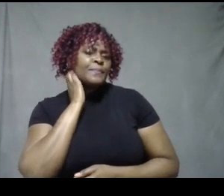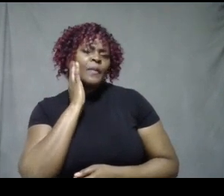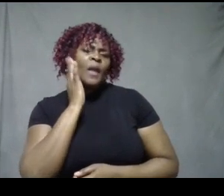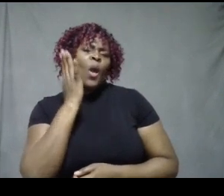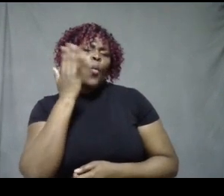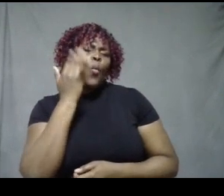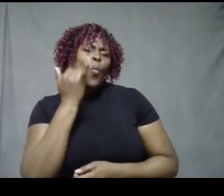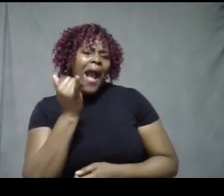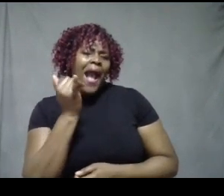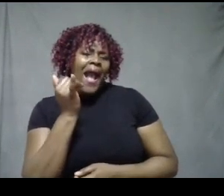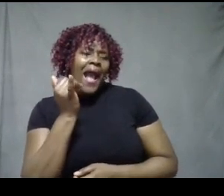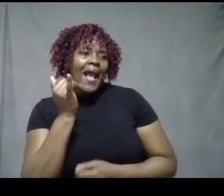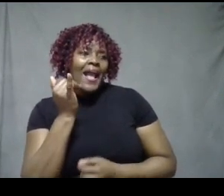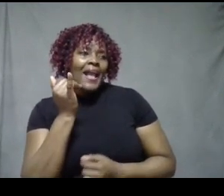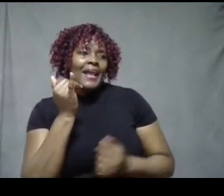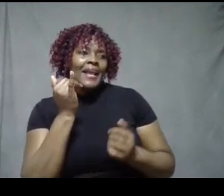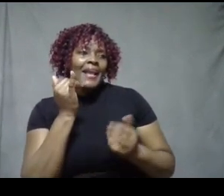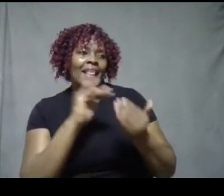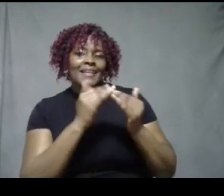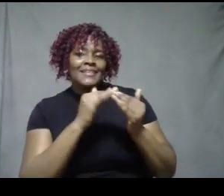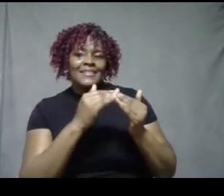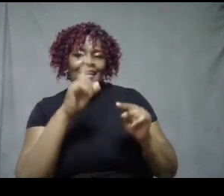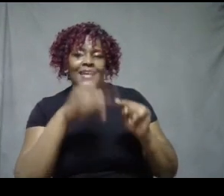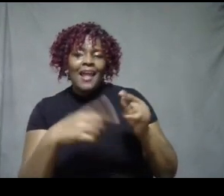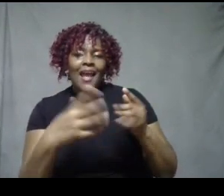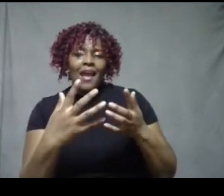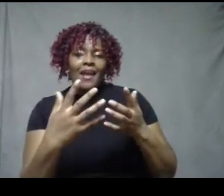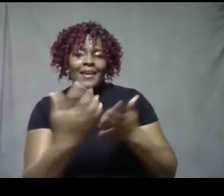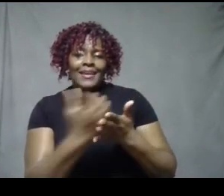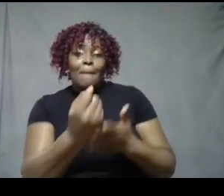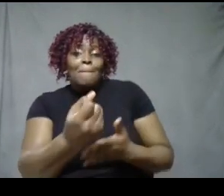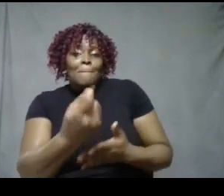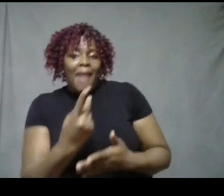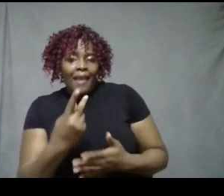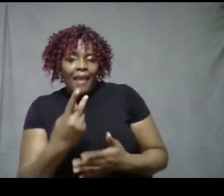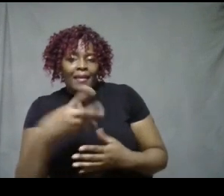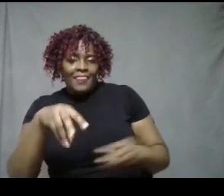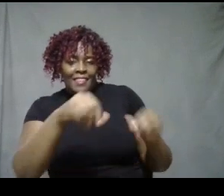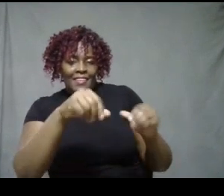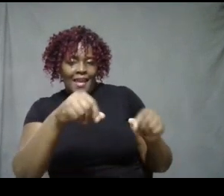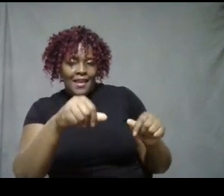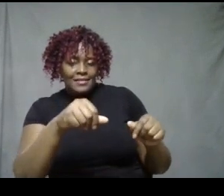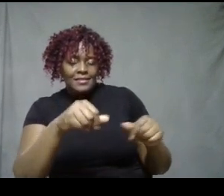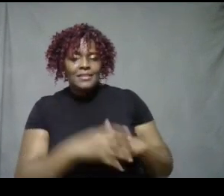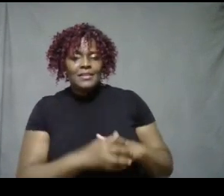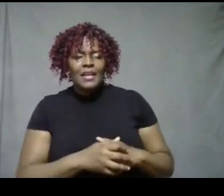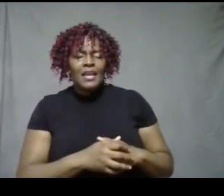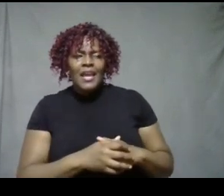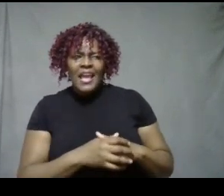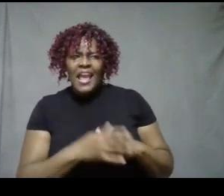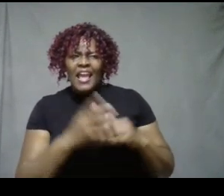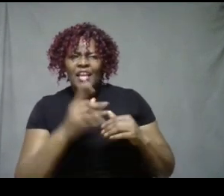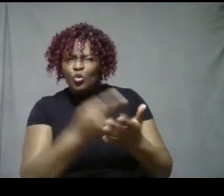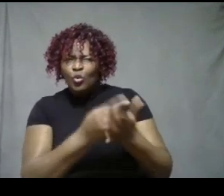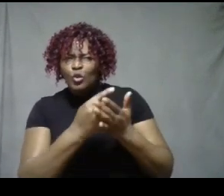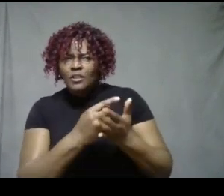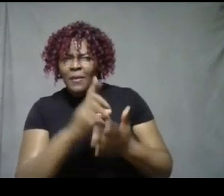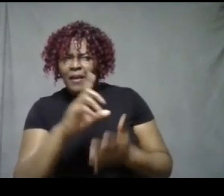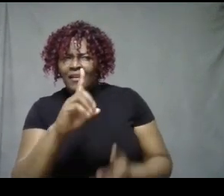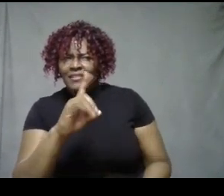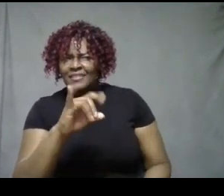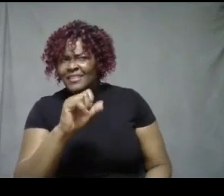why the city couldn't get our land back. And I want to, you talked about discovery